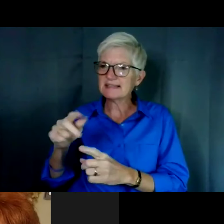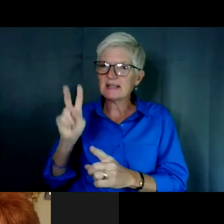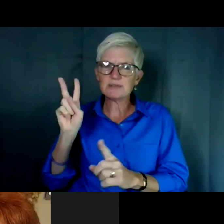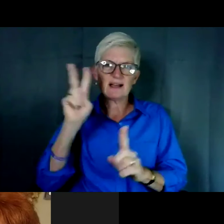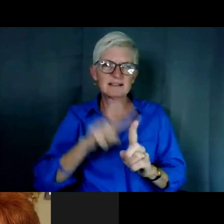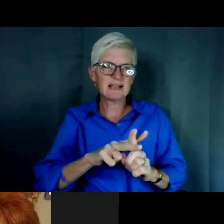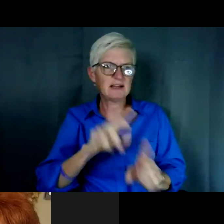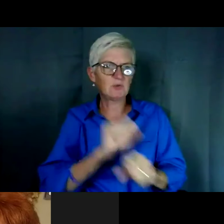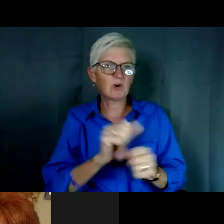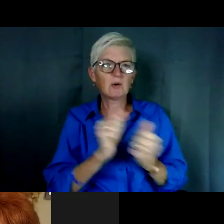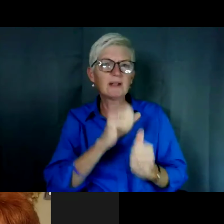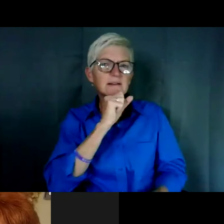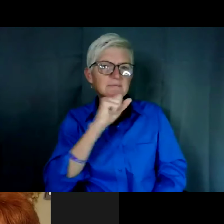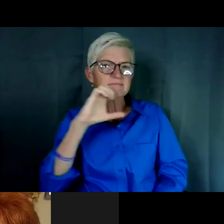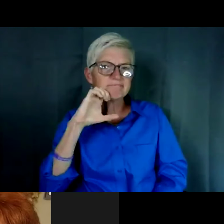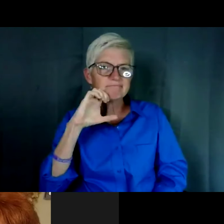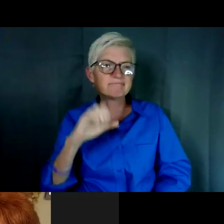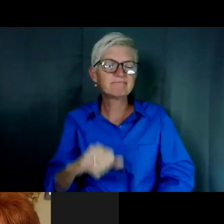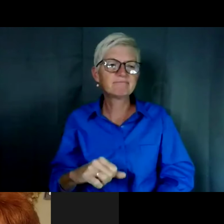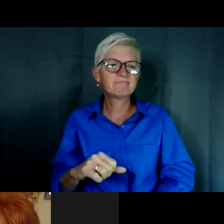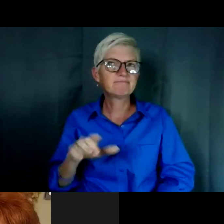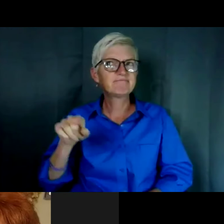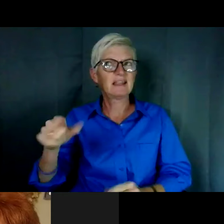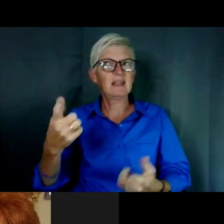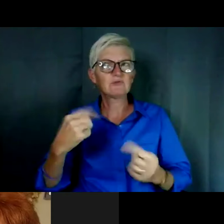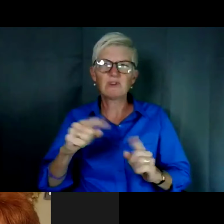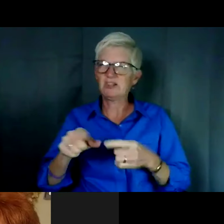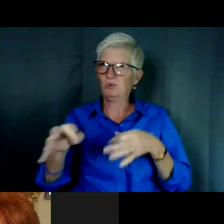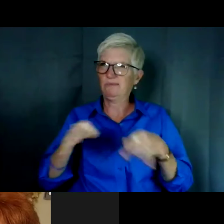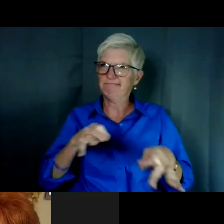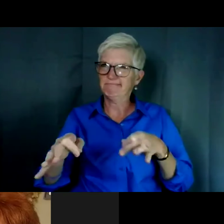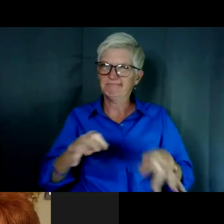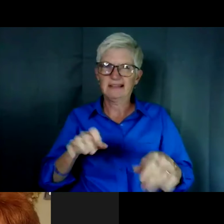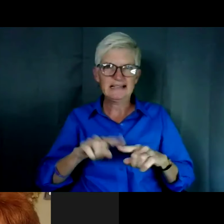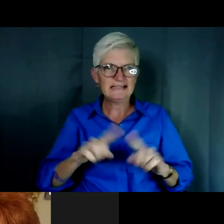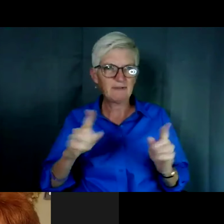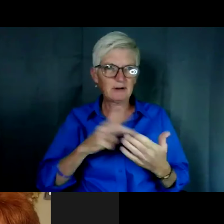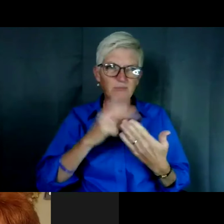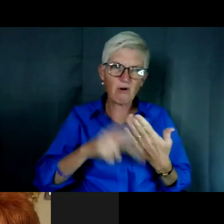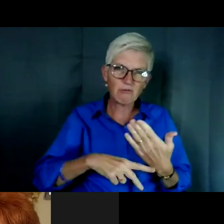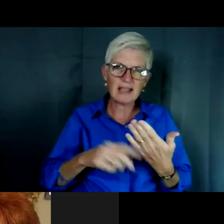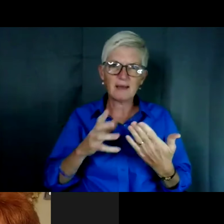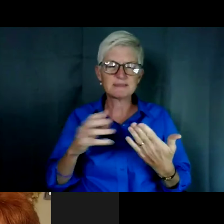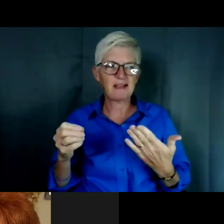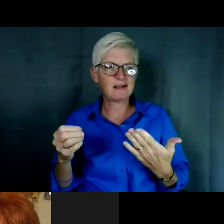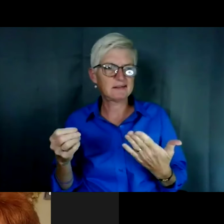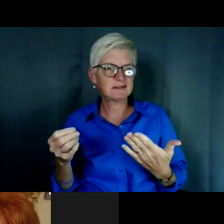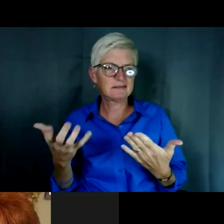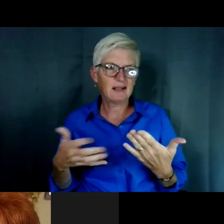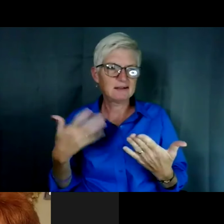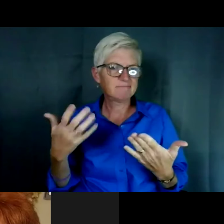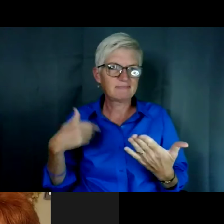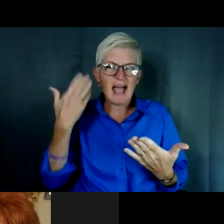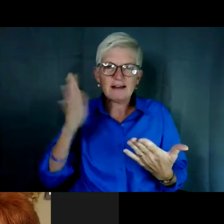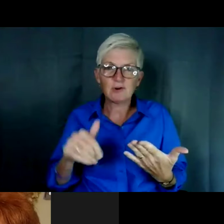older adults. And he was trying to explain different, you know, programs and, I don't know,